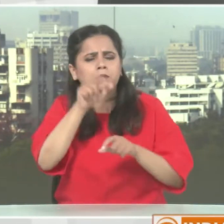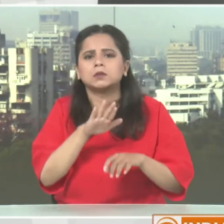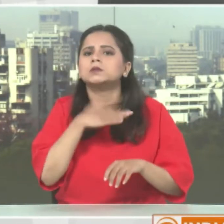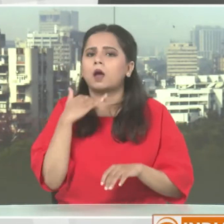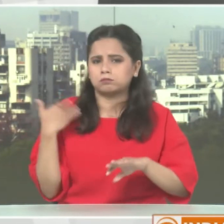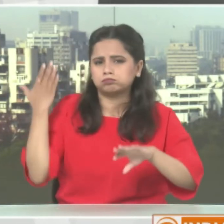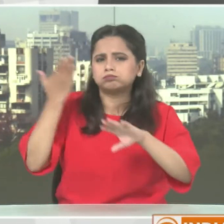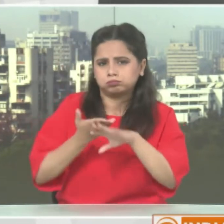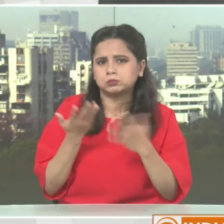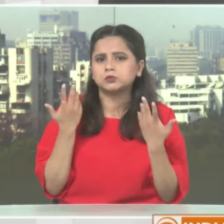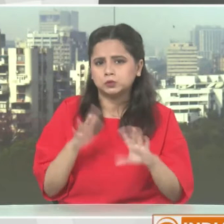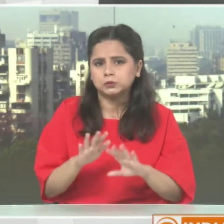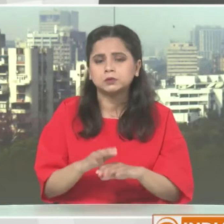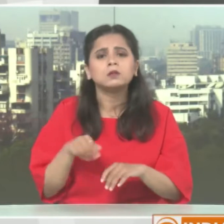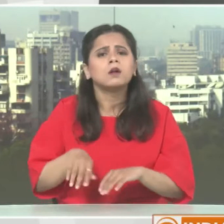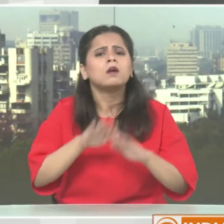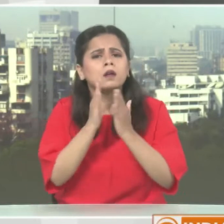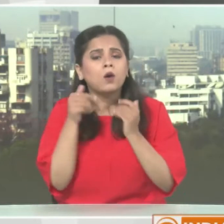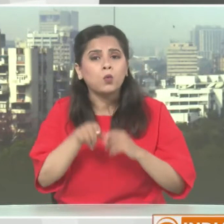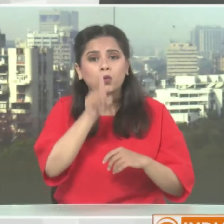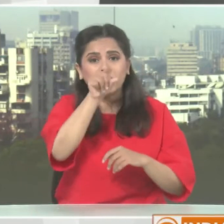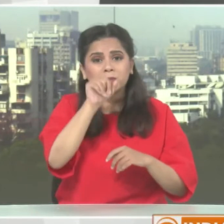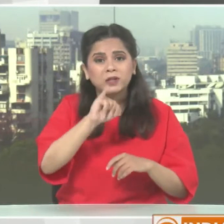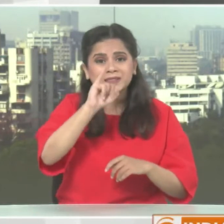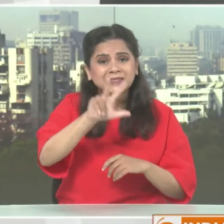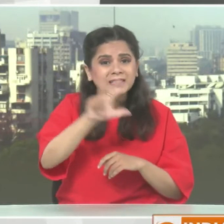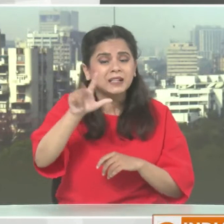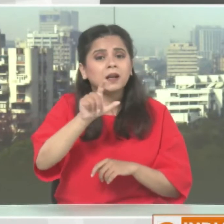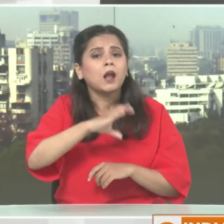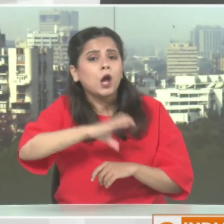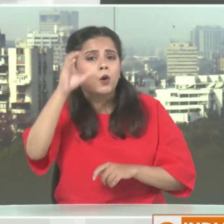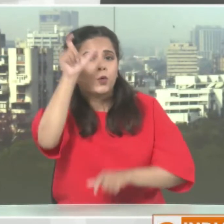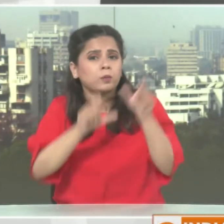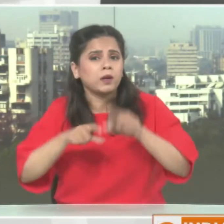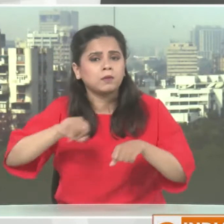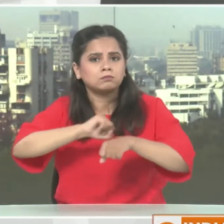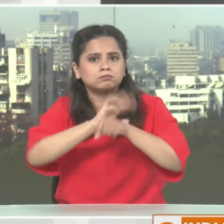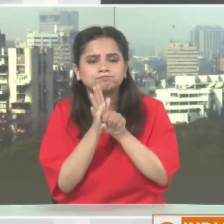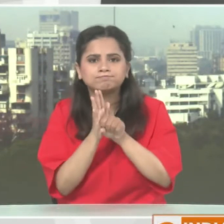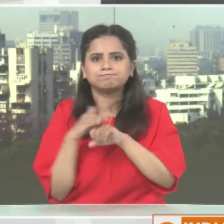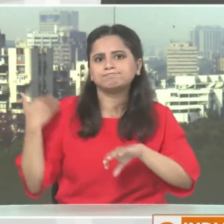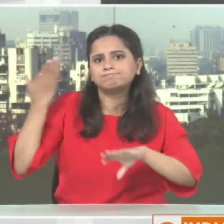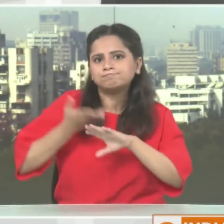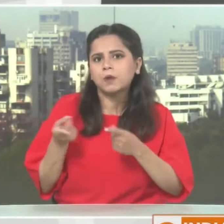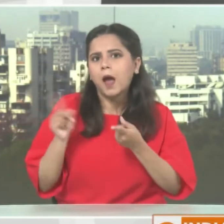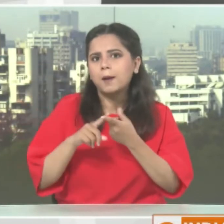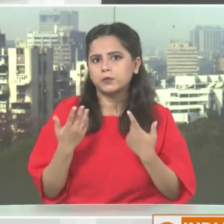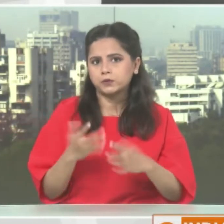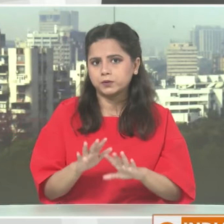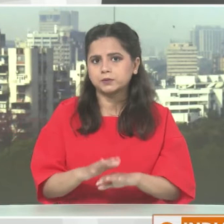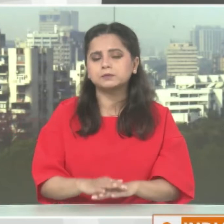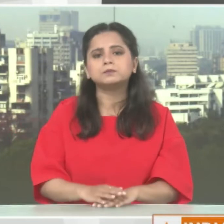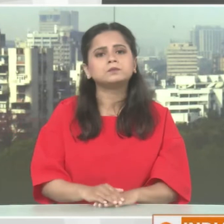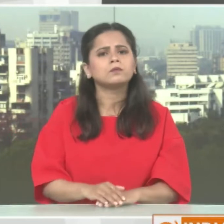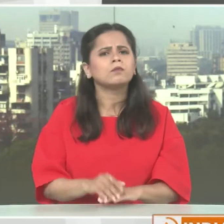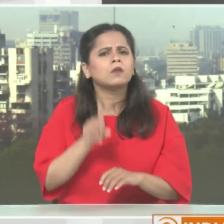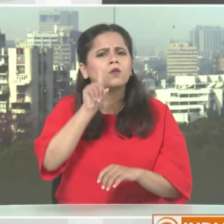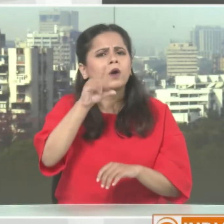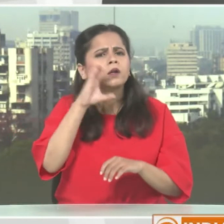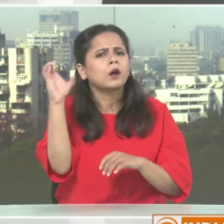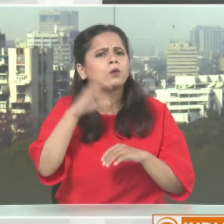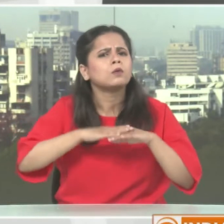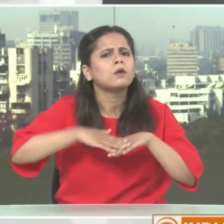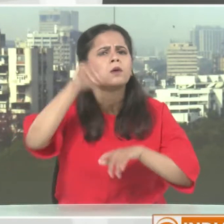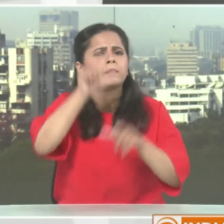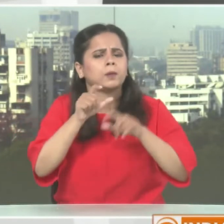people worldwide, while more than 1.68 crore have contracted the infection so far. Over 1 crore